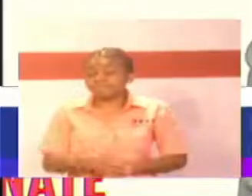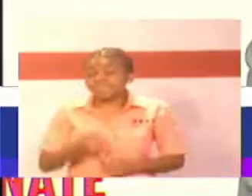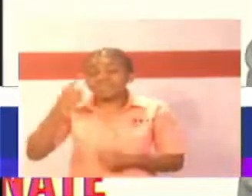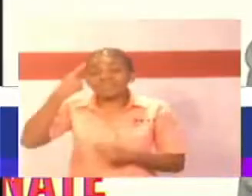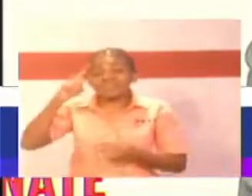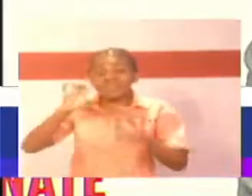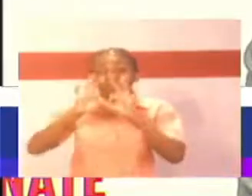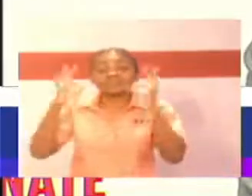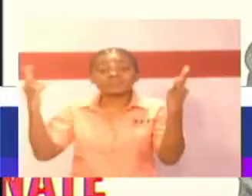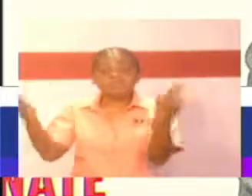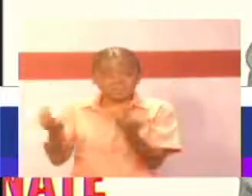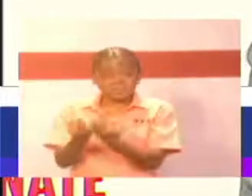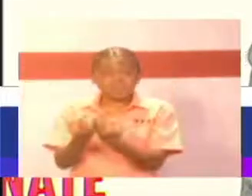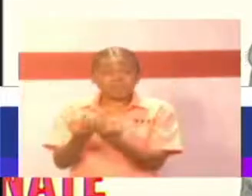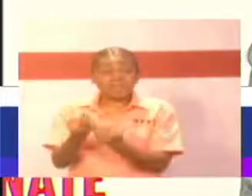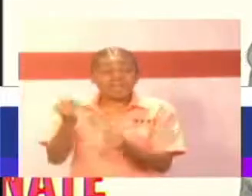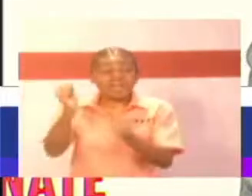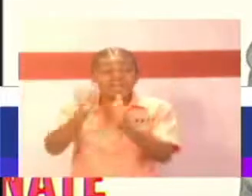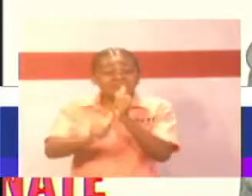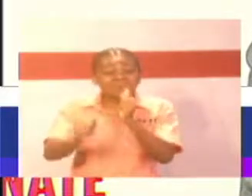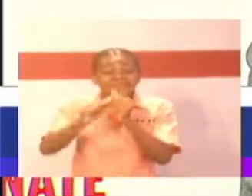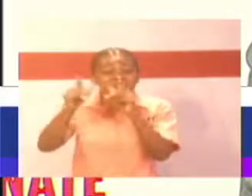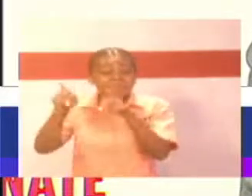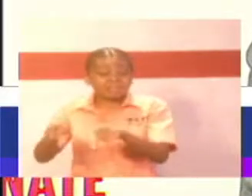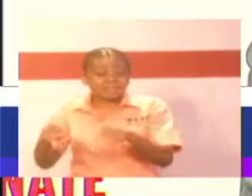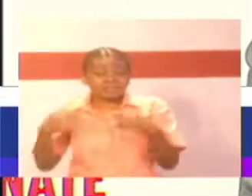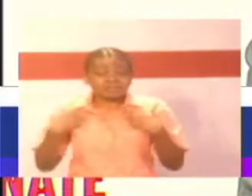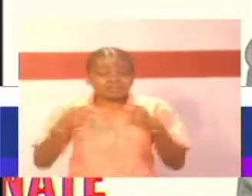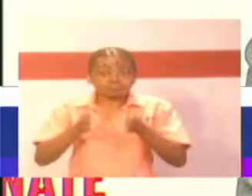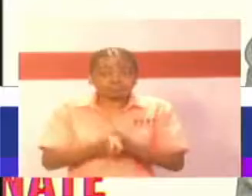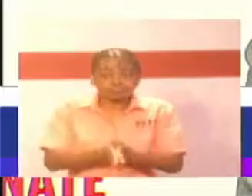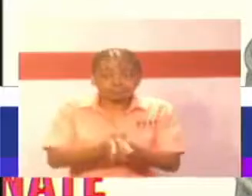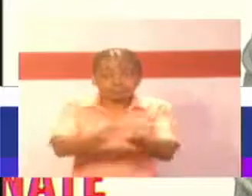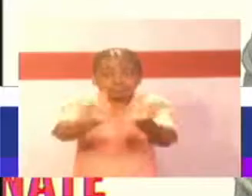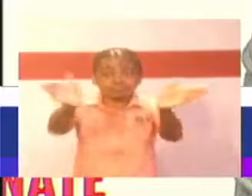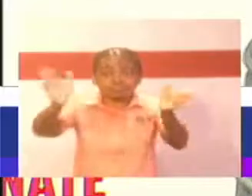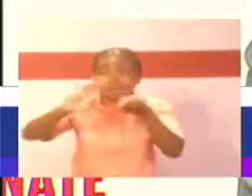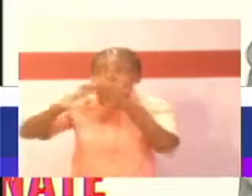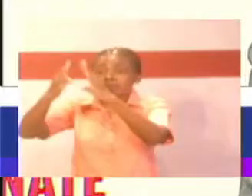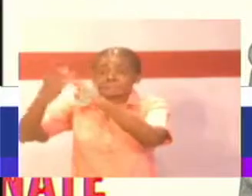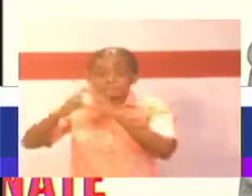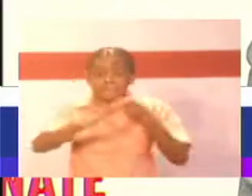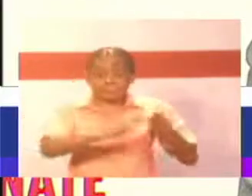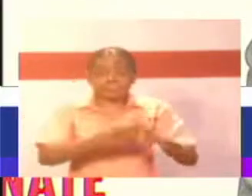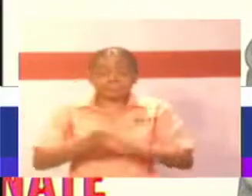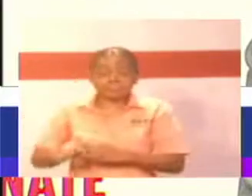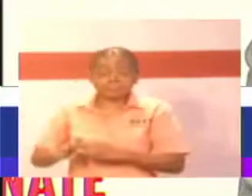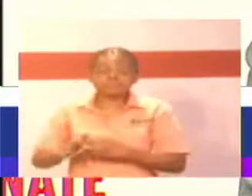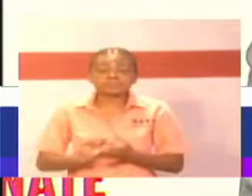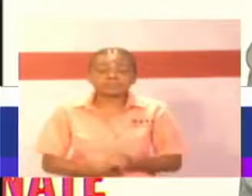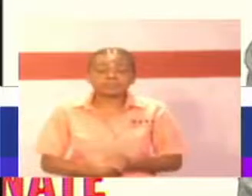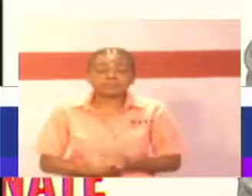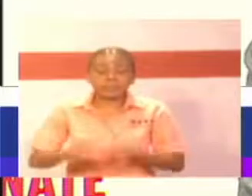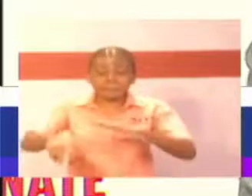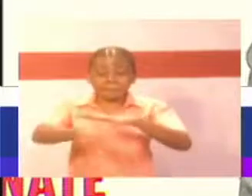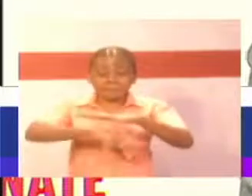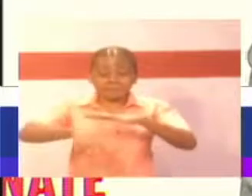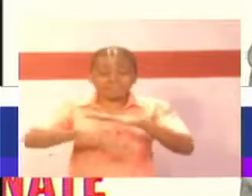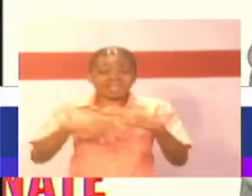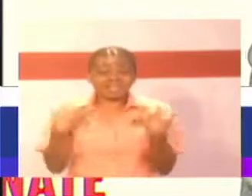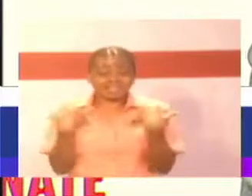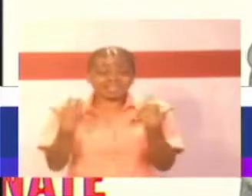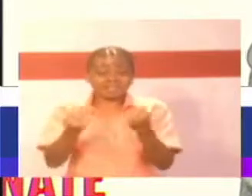the community with the national health care system. Good primary health care seeks to bring health care as close